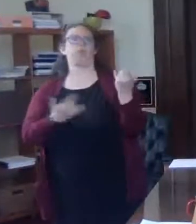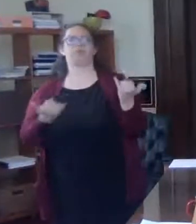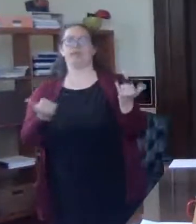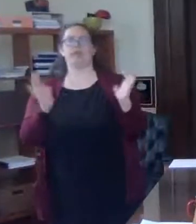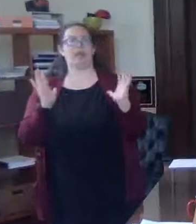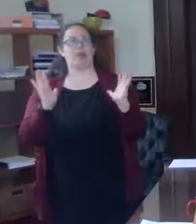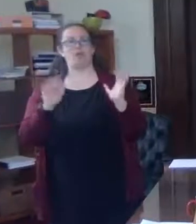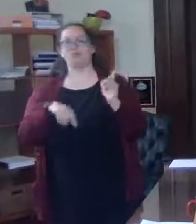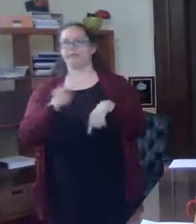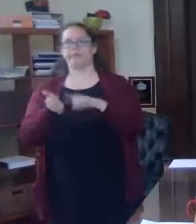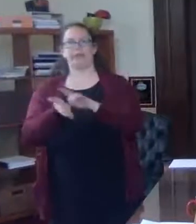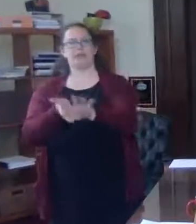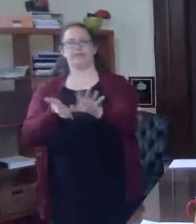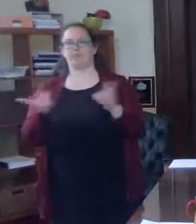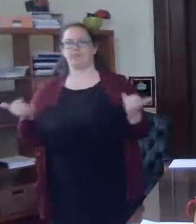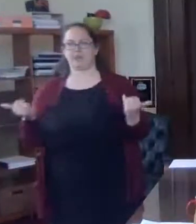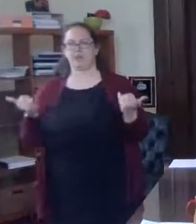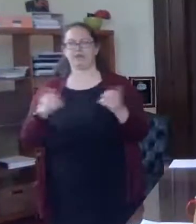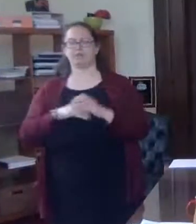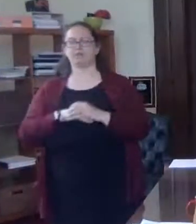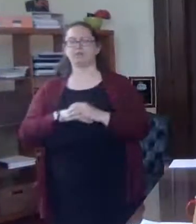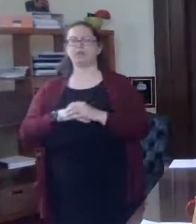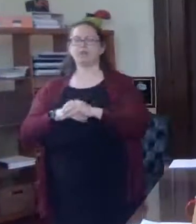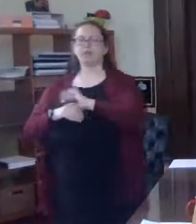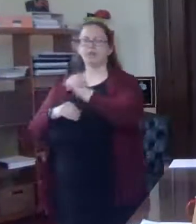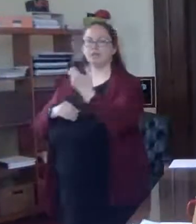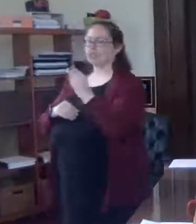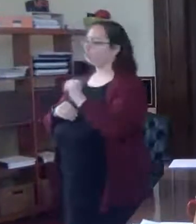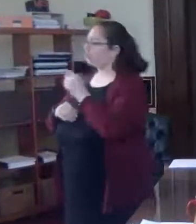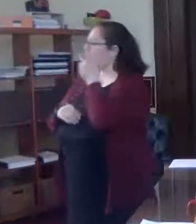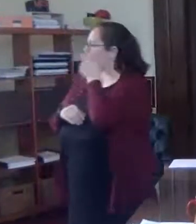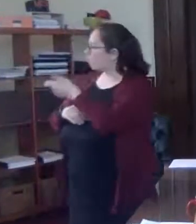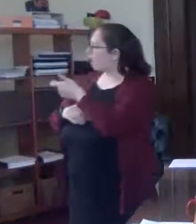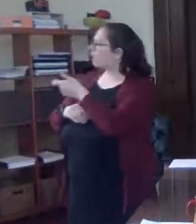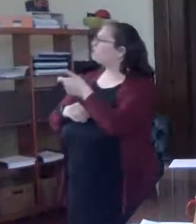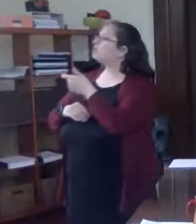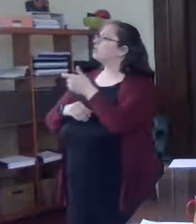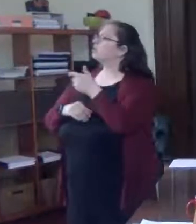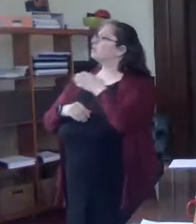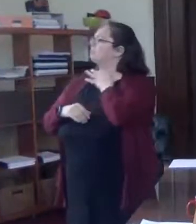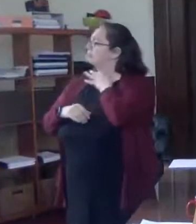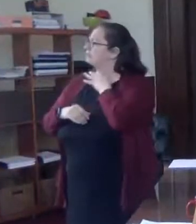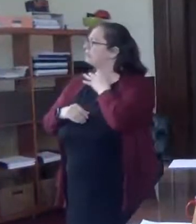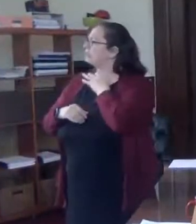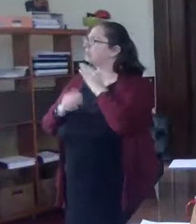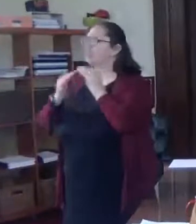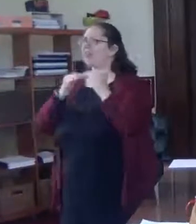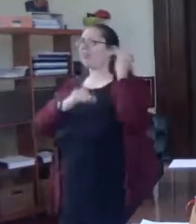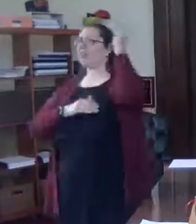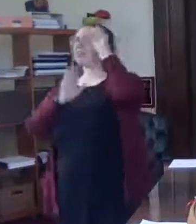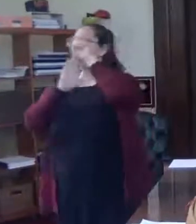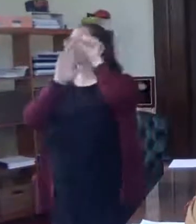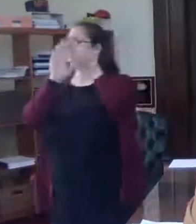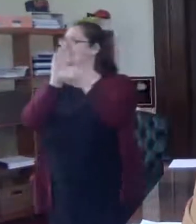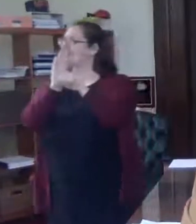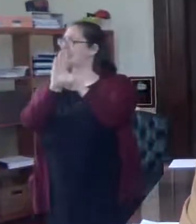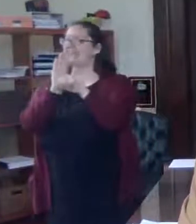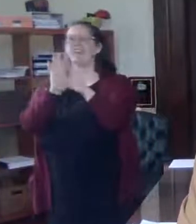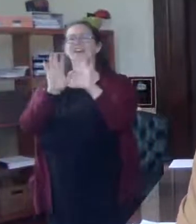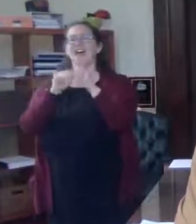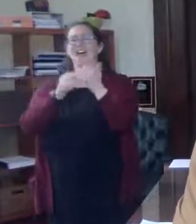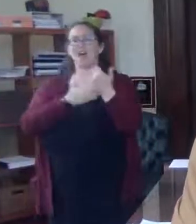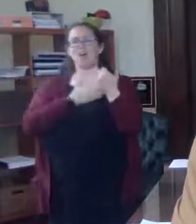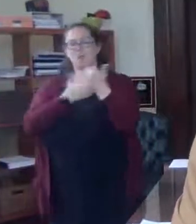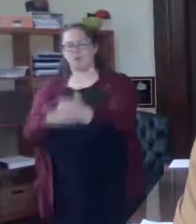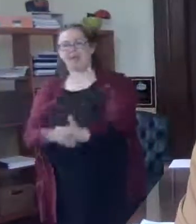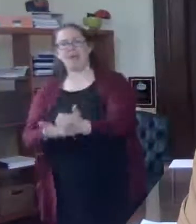John is watching and is curious how people at the state level, like Governor Parson, have helped the city throughout this